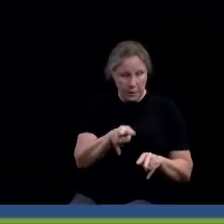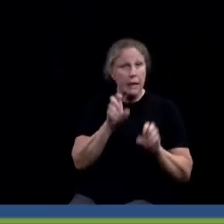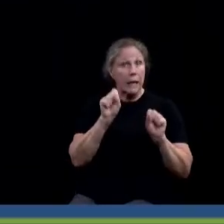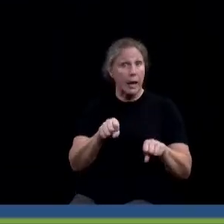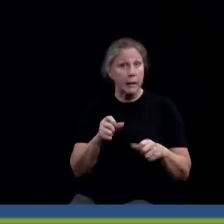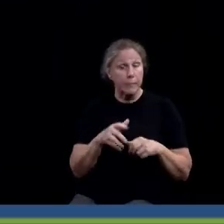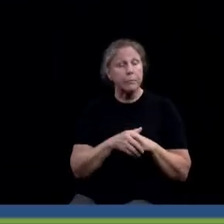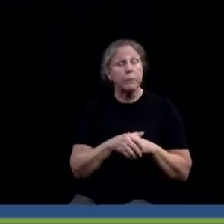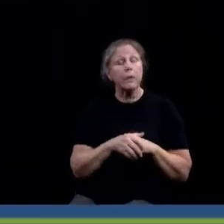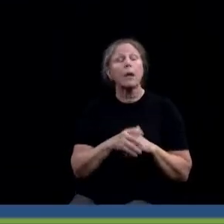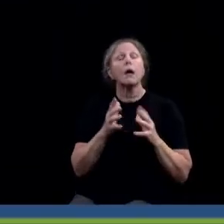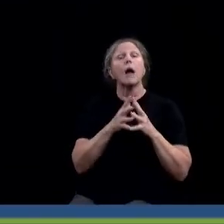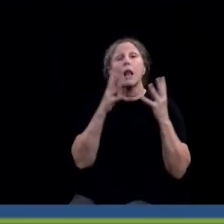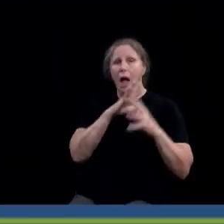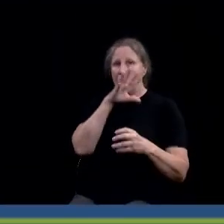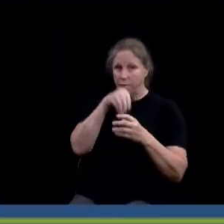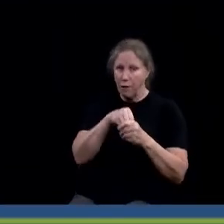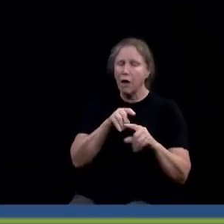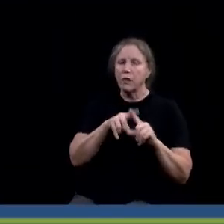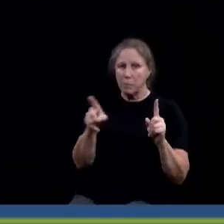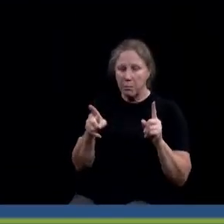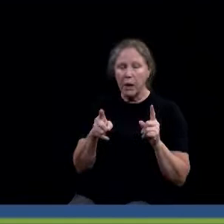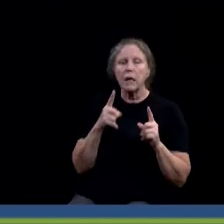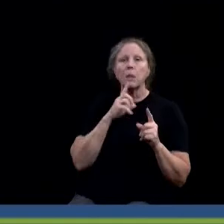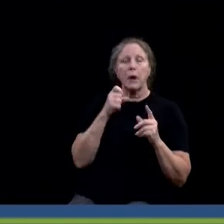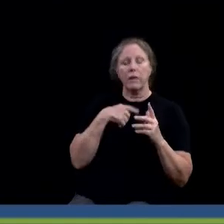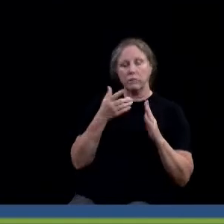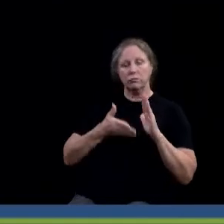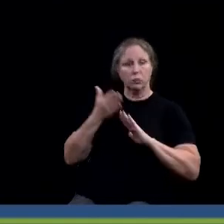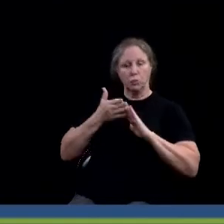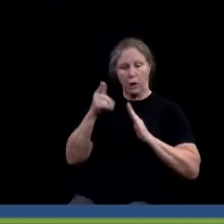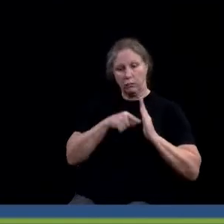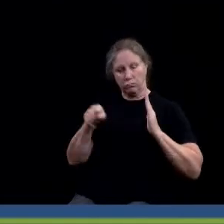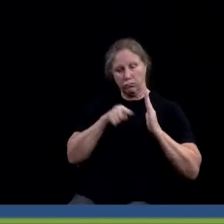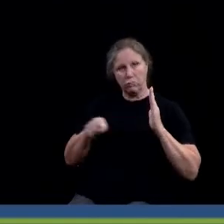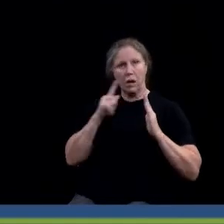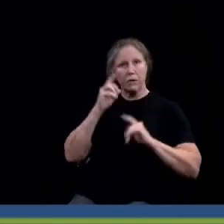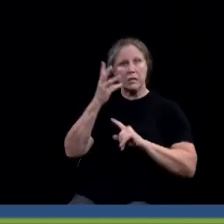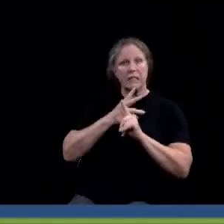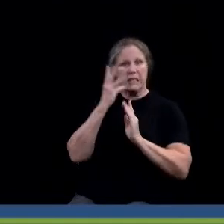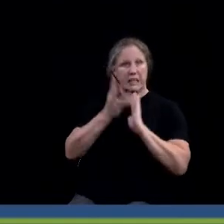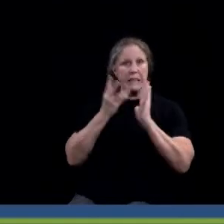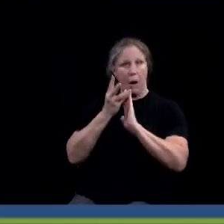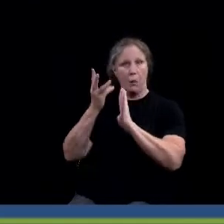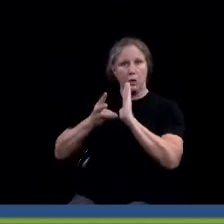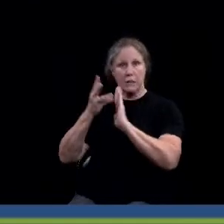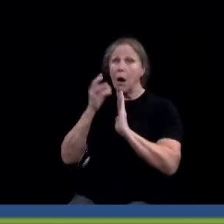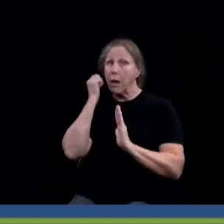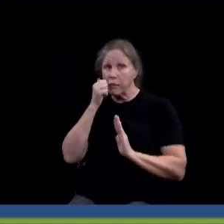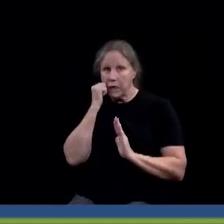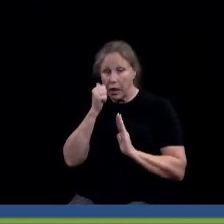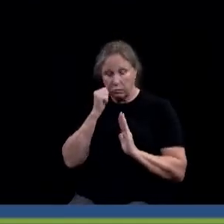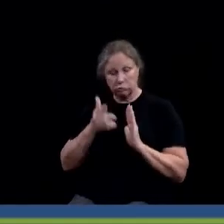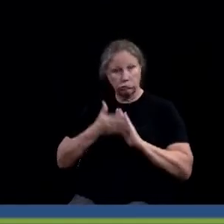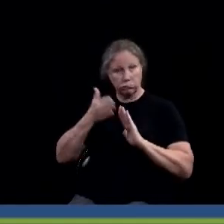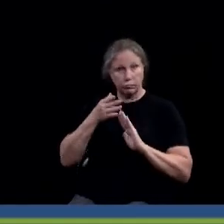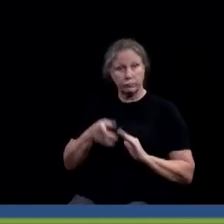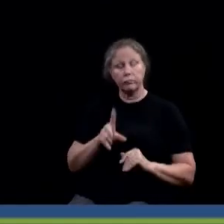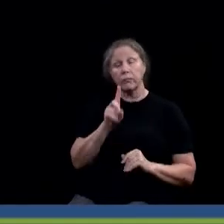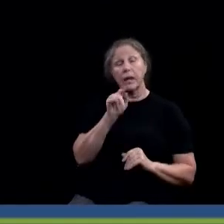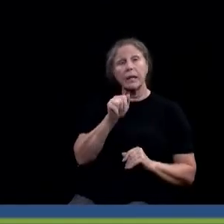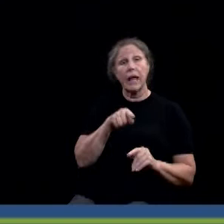run, and they run every 6 hours, every day. So the data is never older than 6 hours.